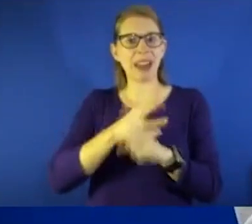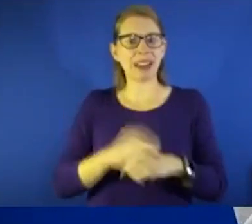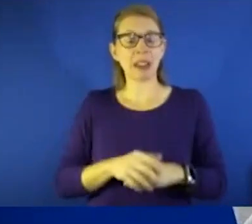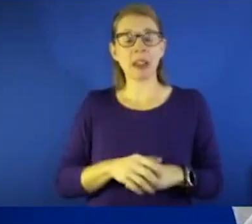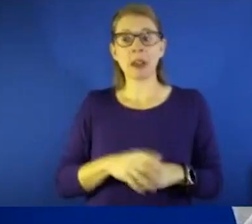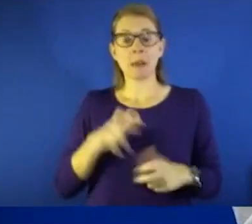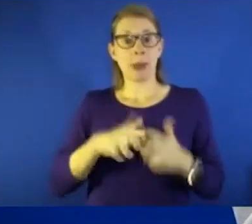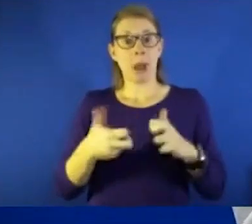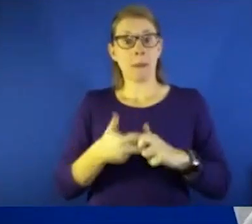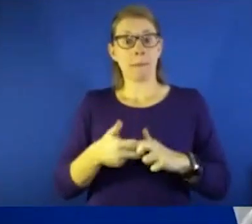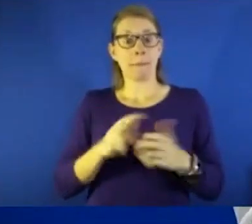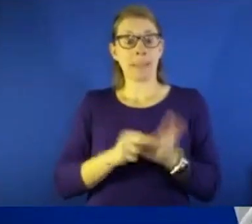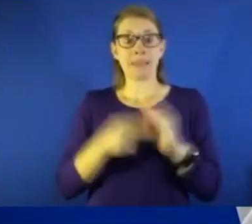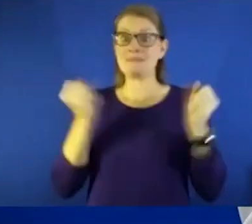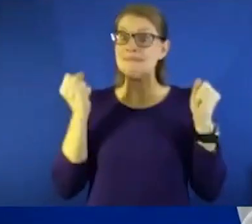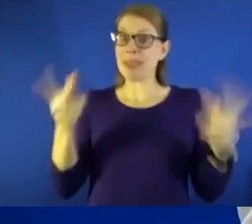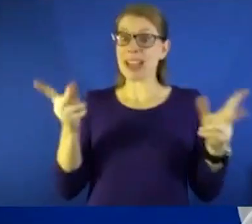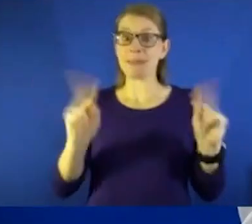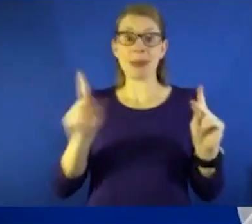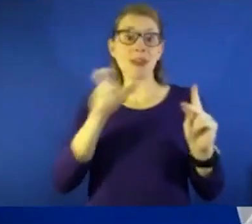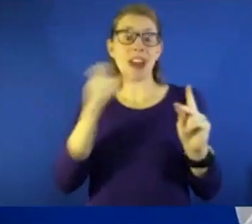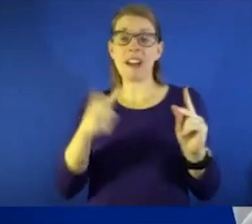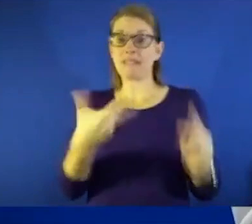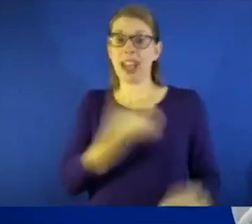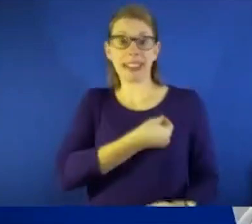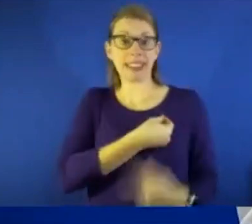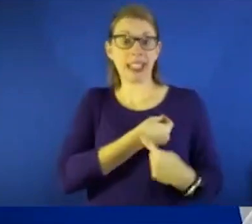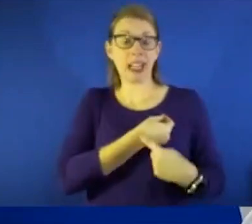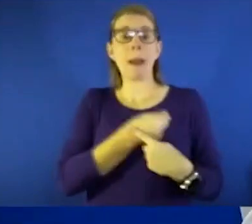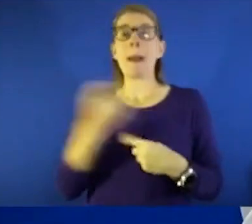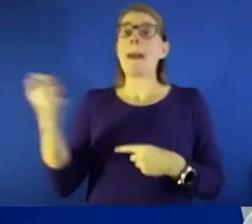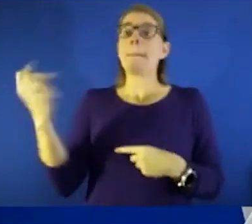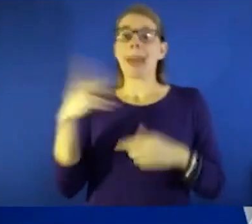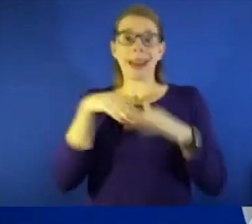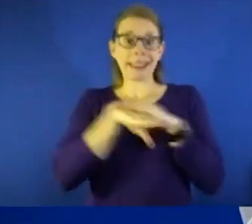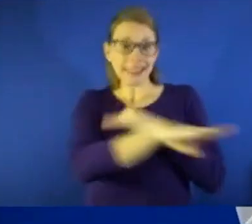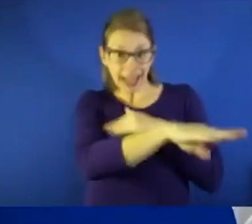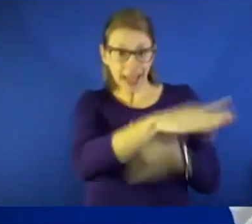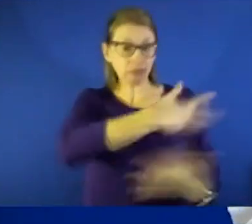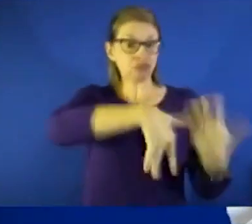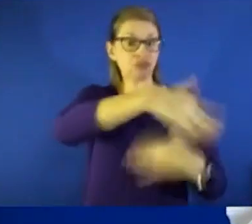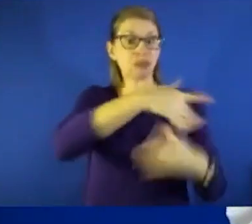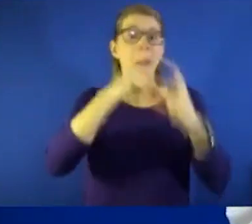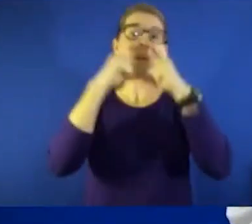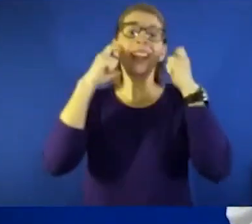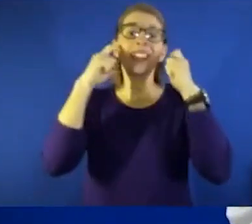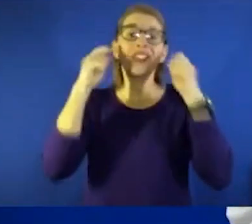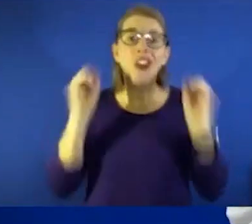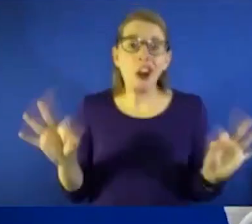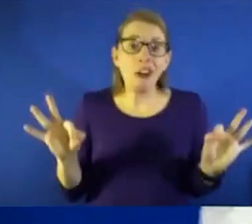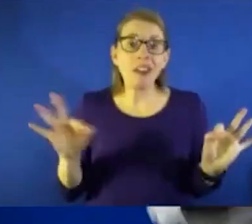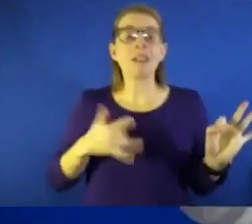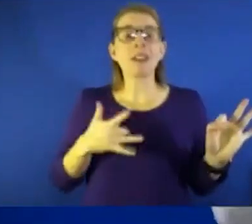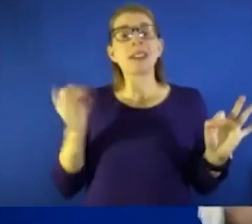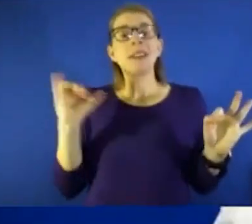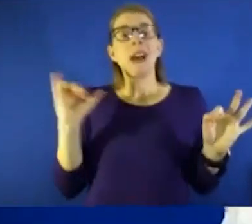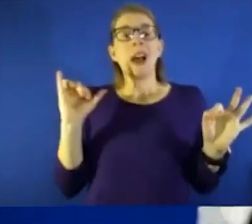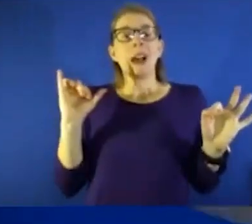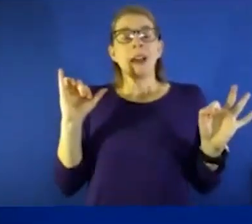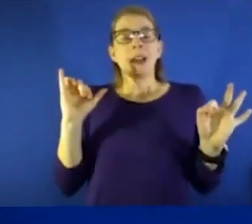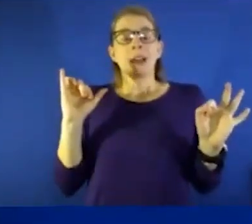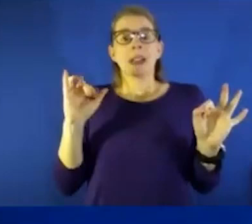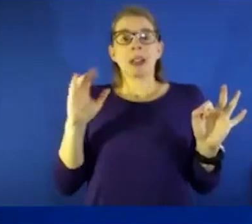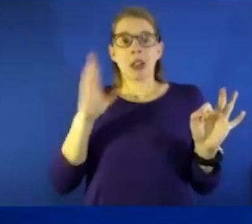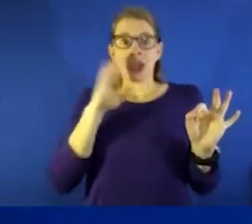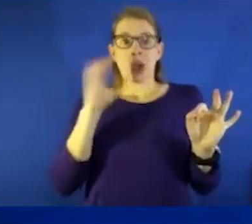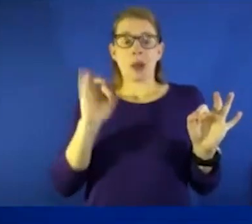lot of unvaccinated people. We're going back inside. We're going to have masks off. And it feels like this is that game, where it's kind of like